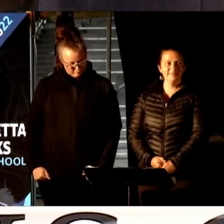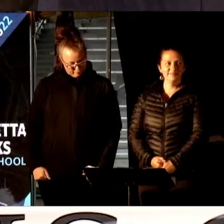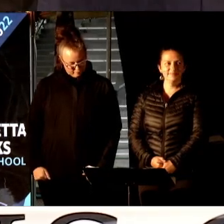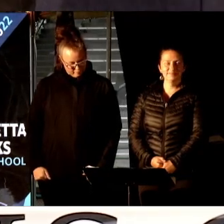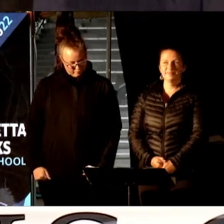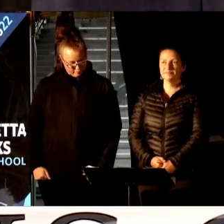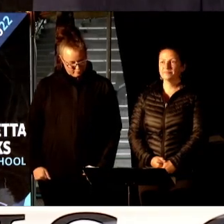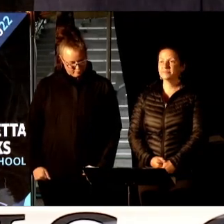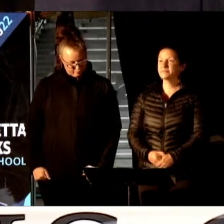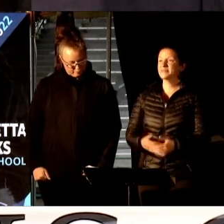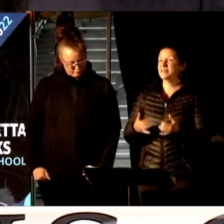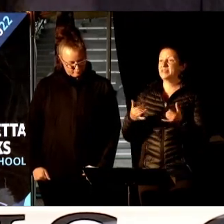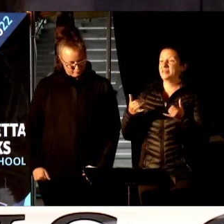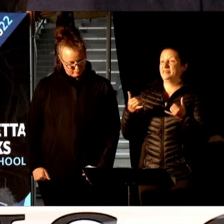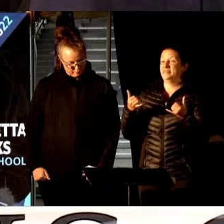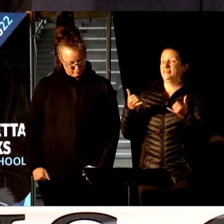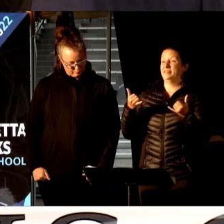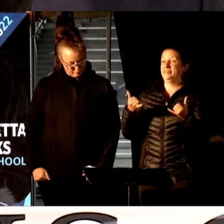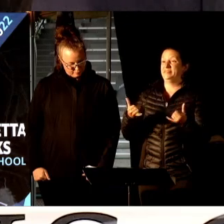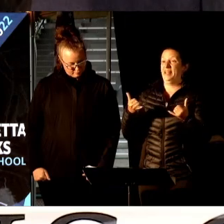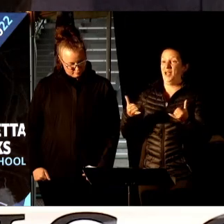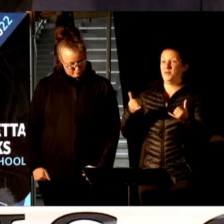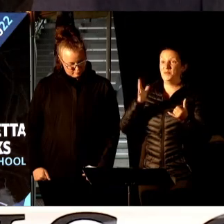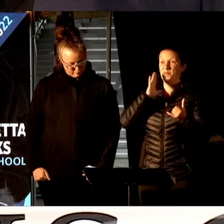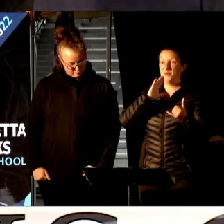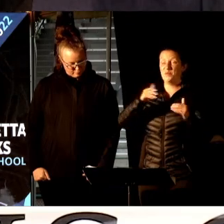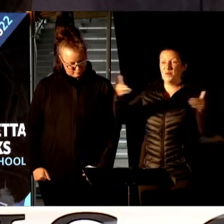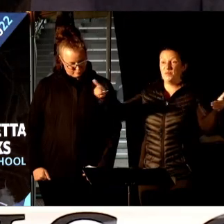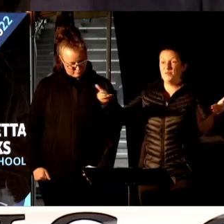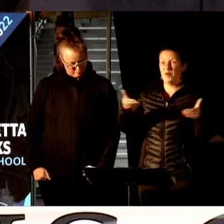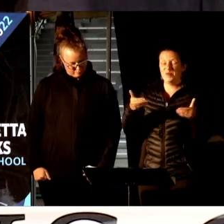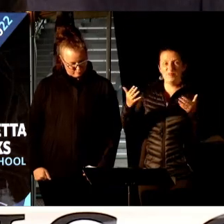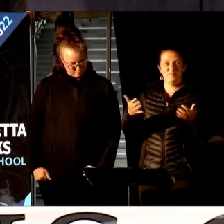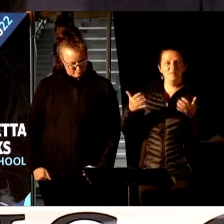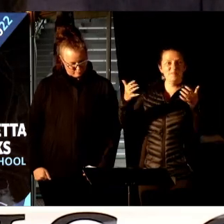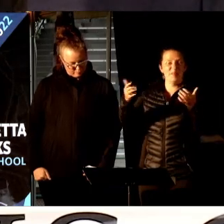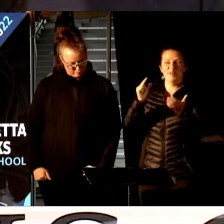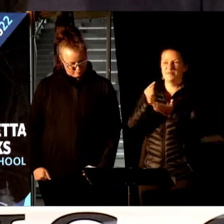And now we'd like to welcome up the rest of the graduates.